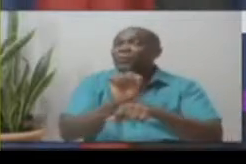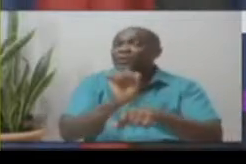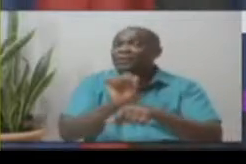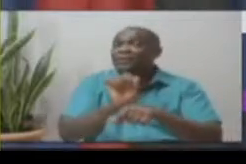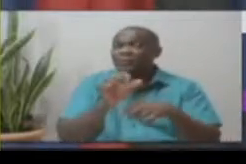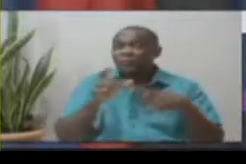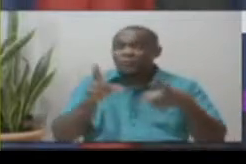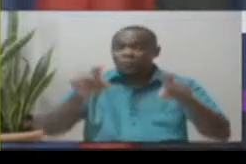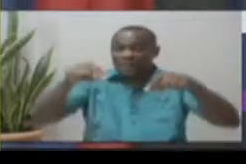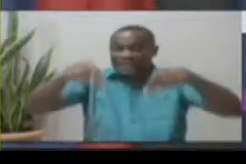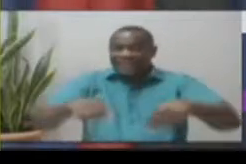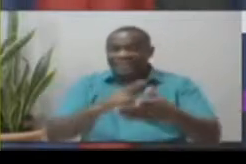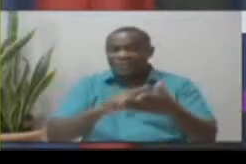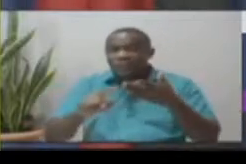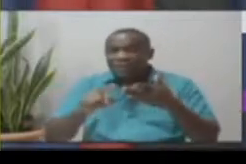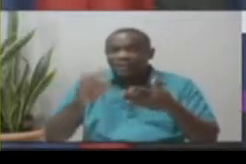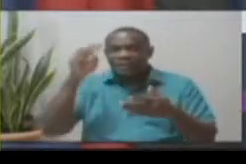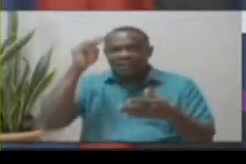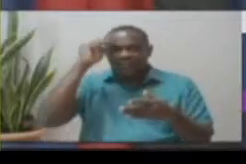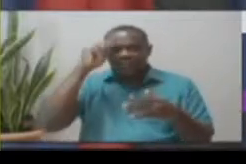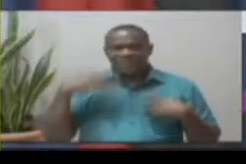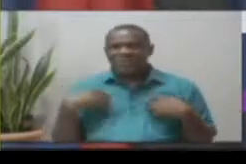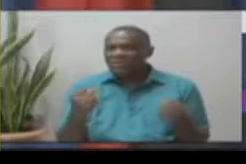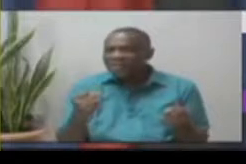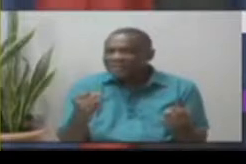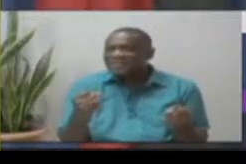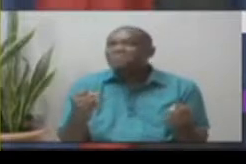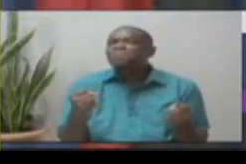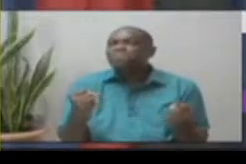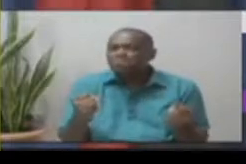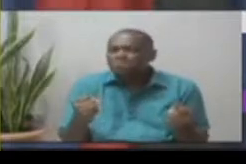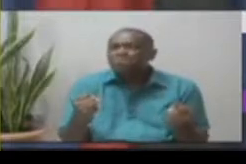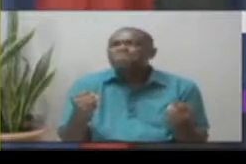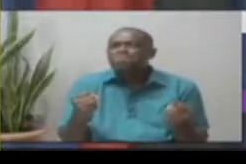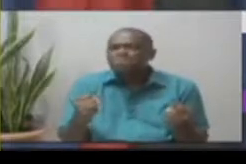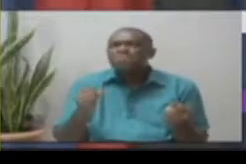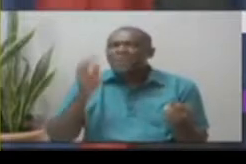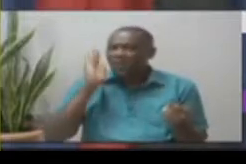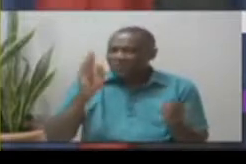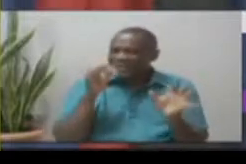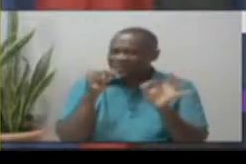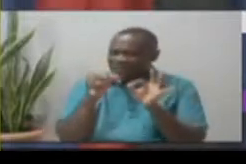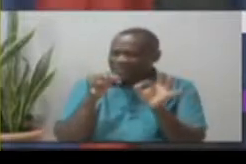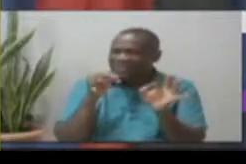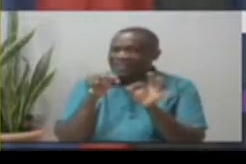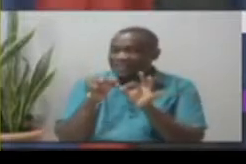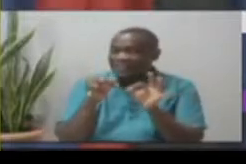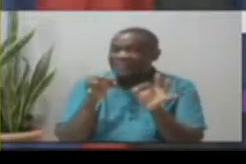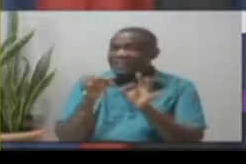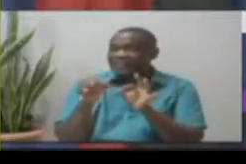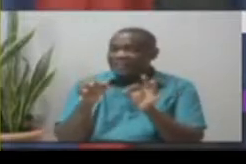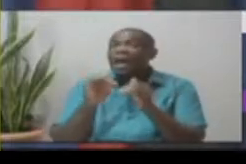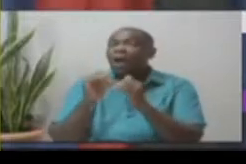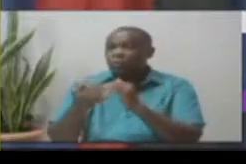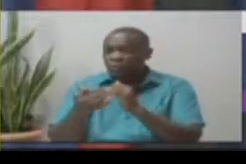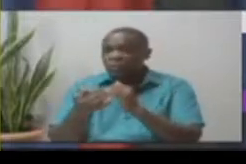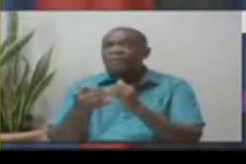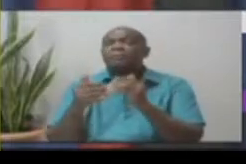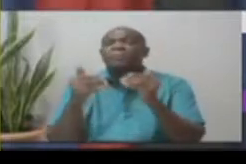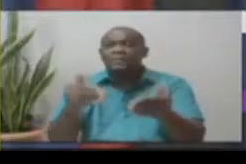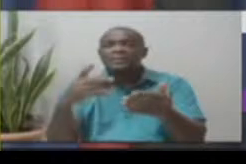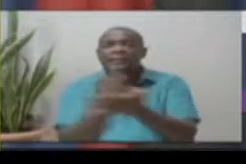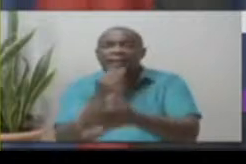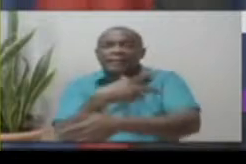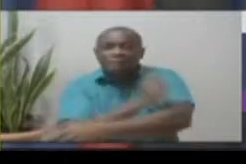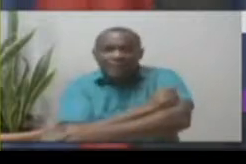here, the Ministry of Health will tell you how it's going to go about getting those vaccines as quickly as